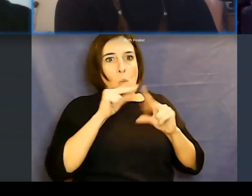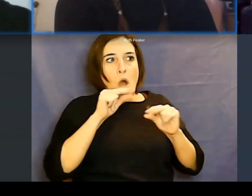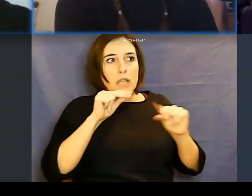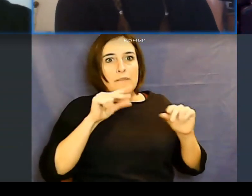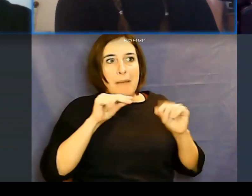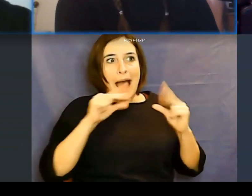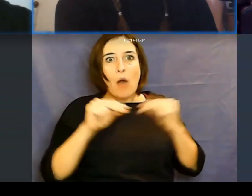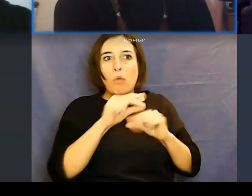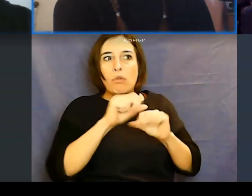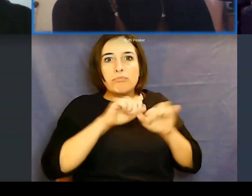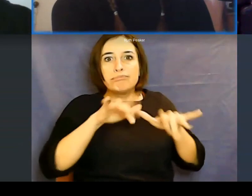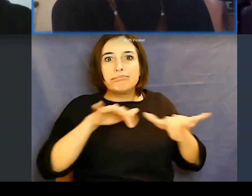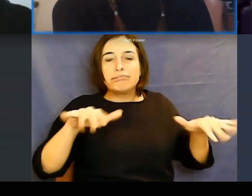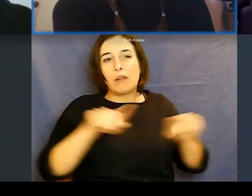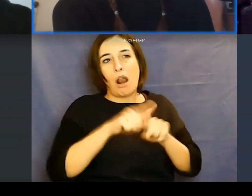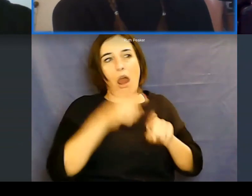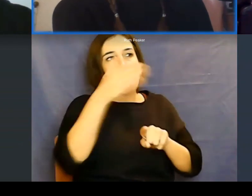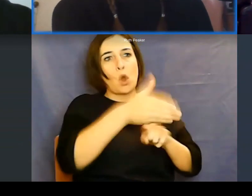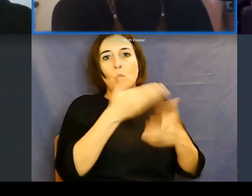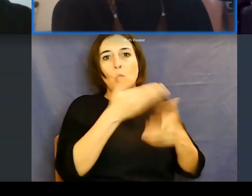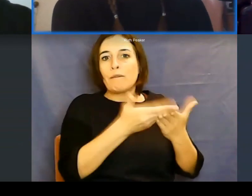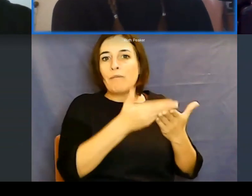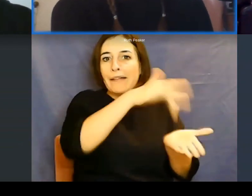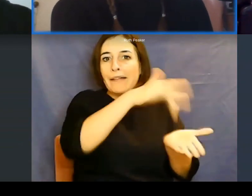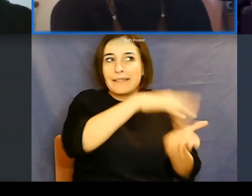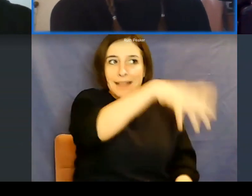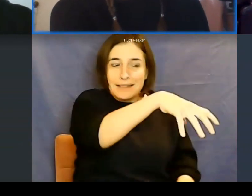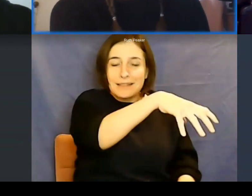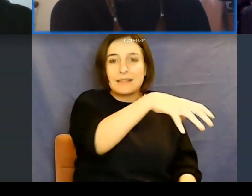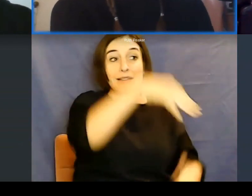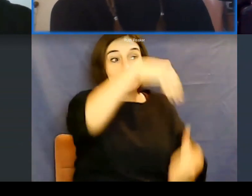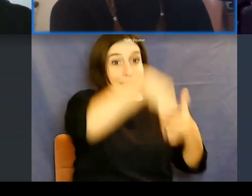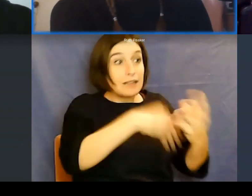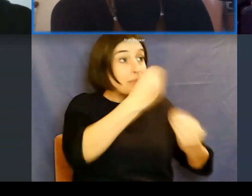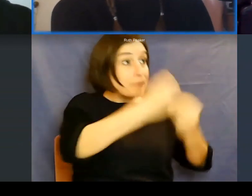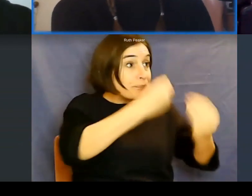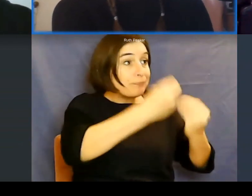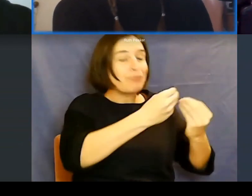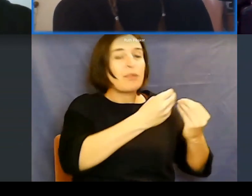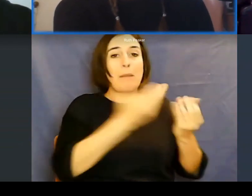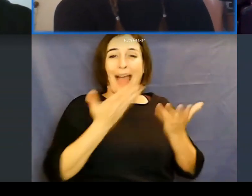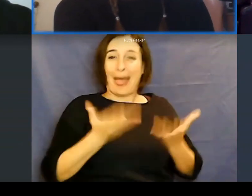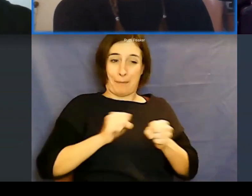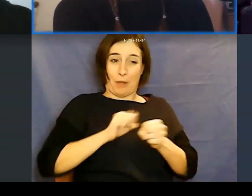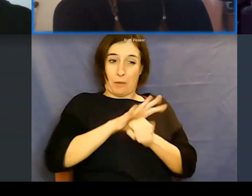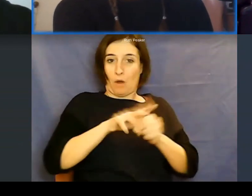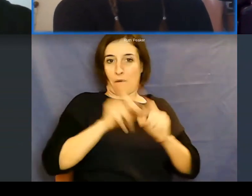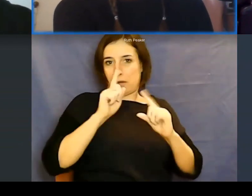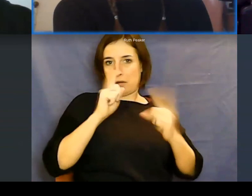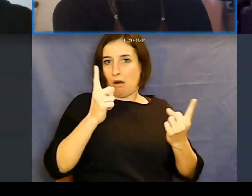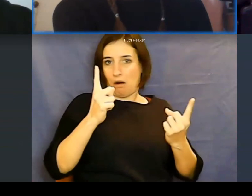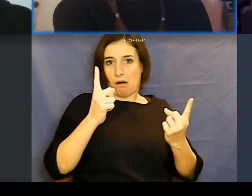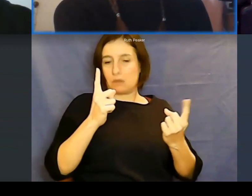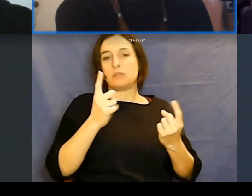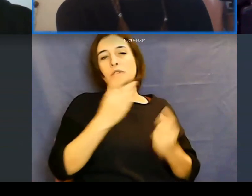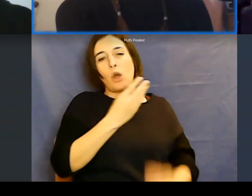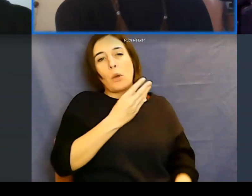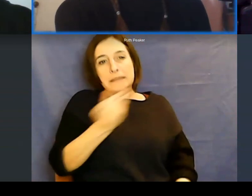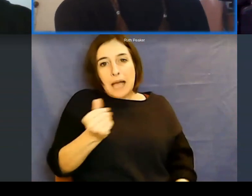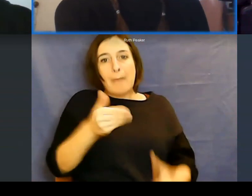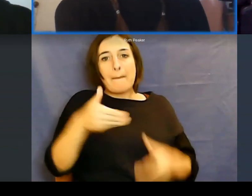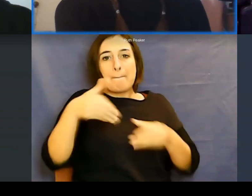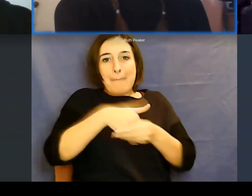But in the current climate, that's not always necessarily been an option. We've actually had some of our members that have gone and done work on doorsteps.